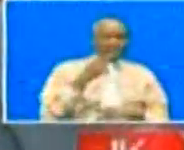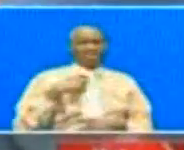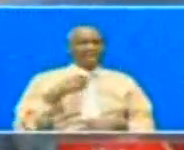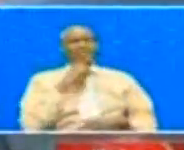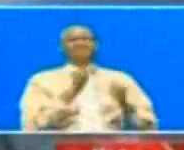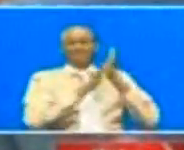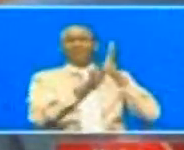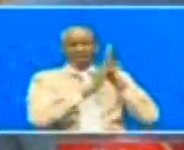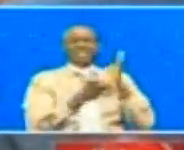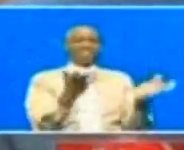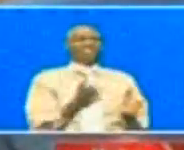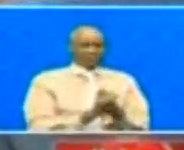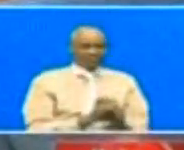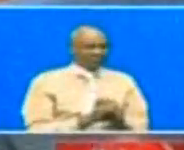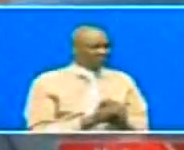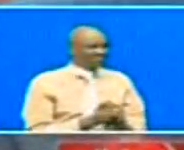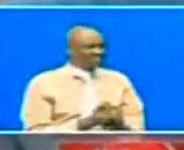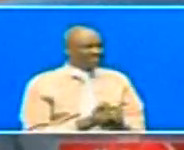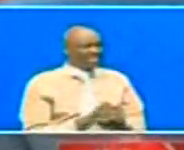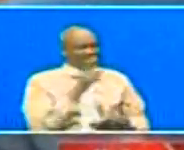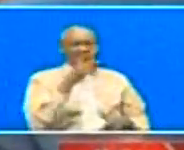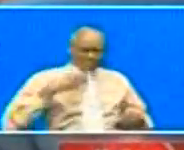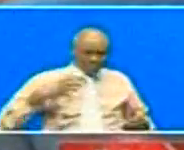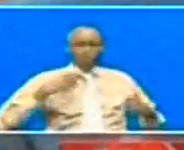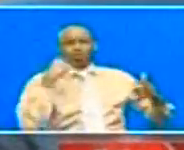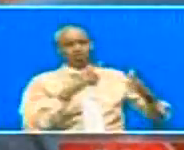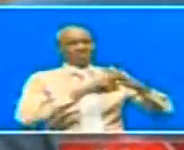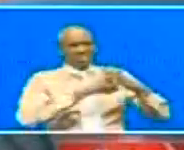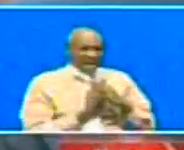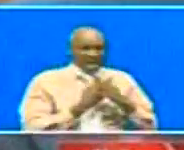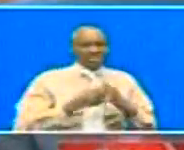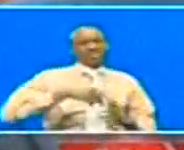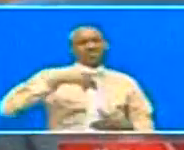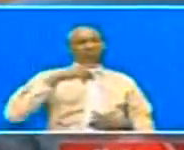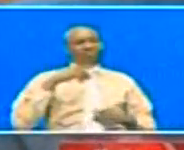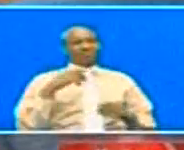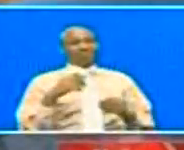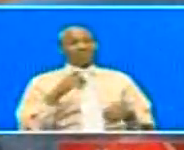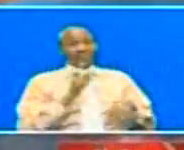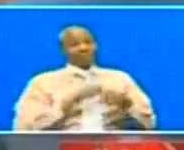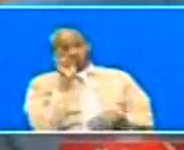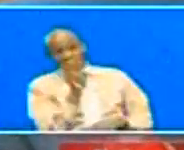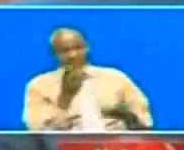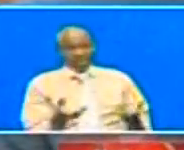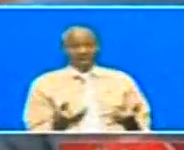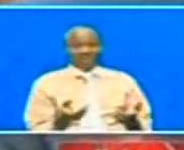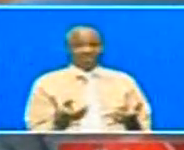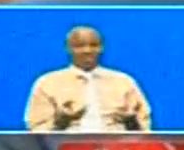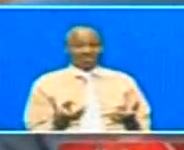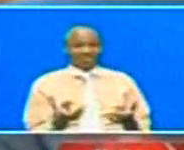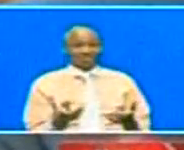known, famous for. These are the pioneers of pop and stuff. And when you check it out, they have been